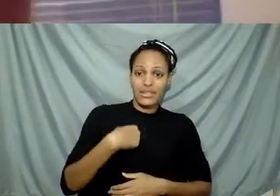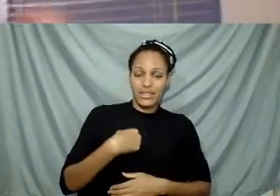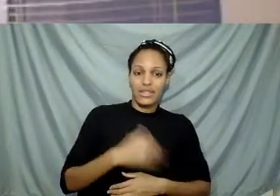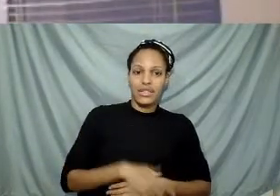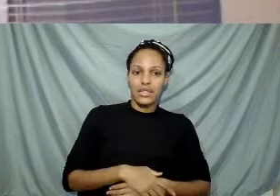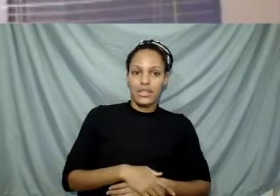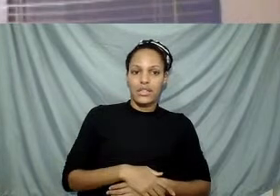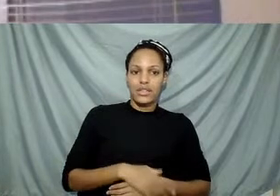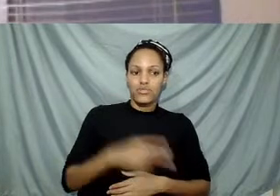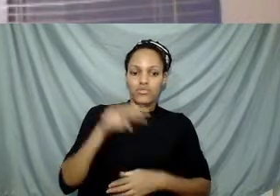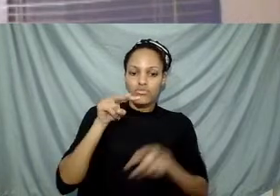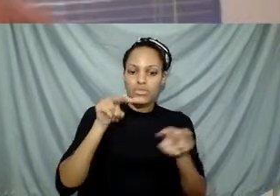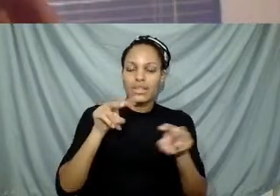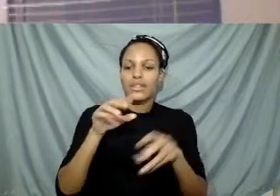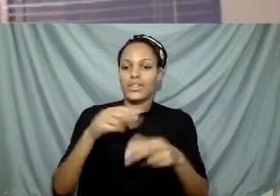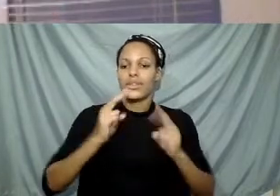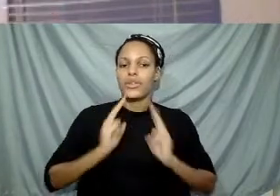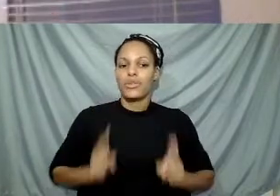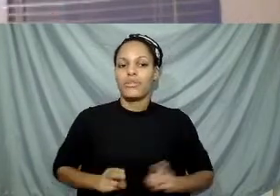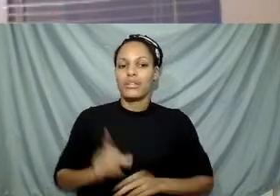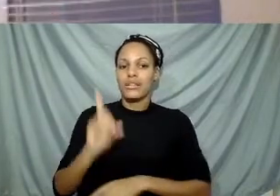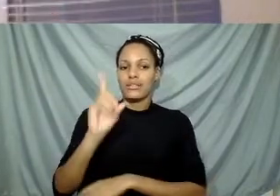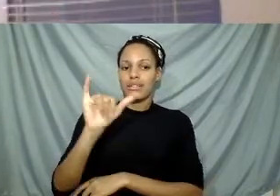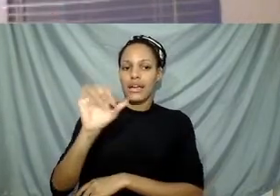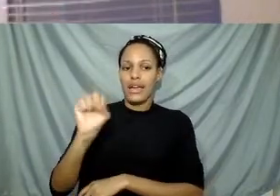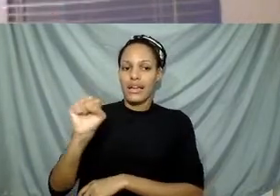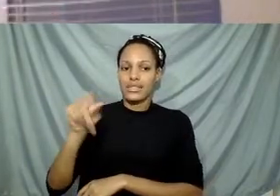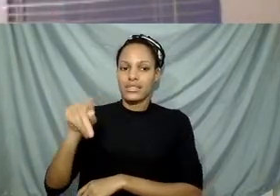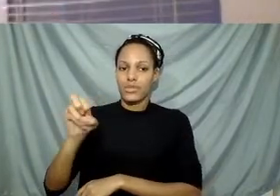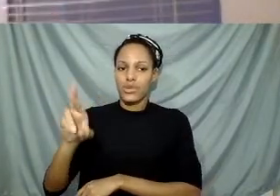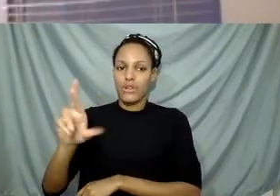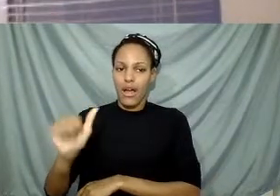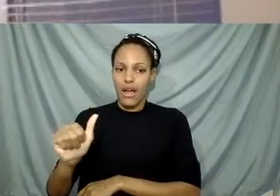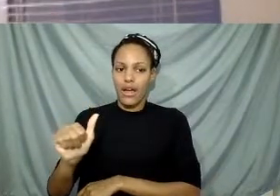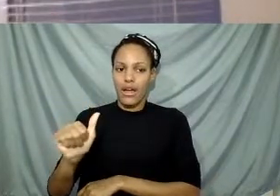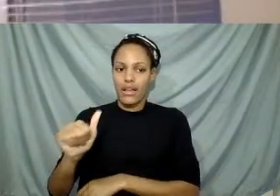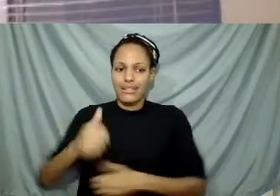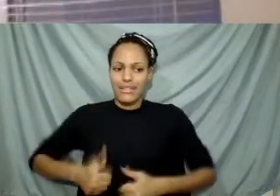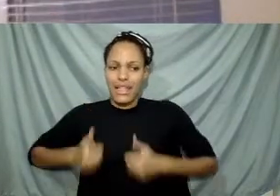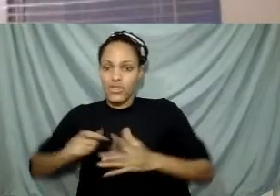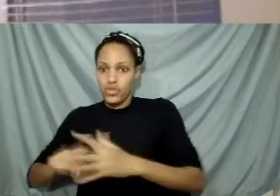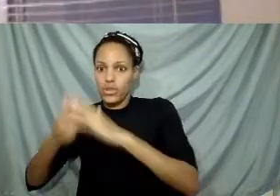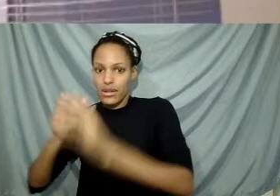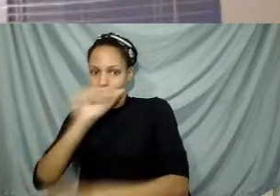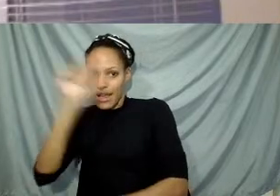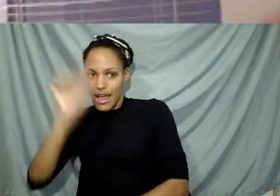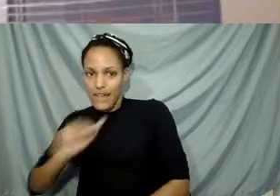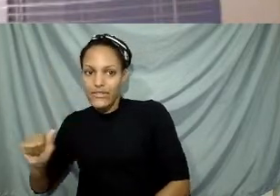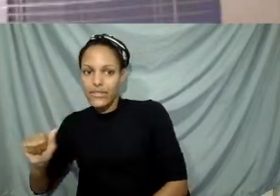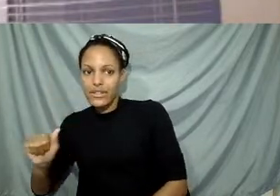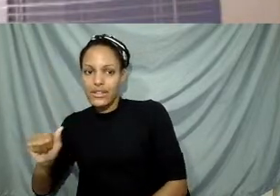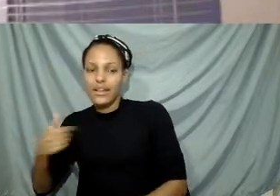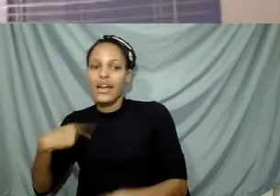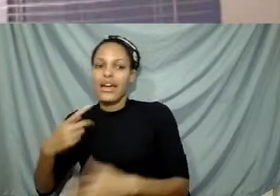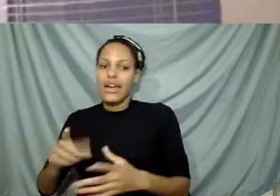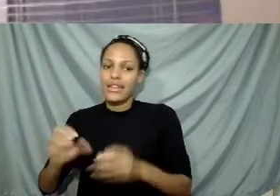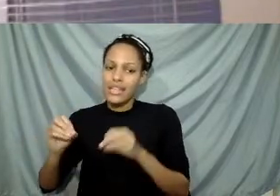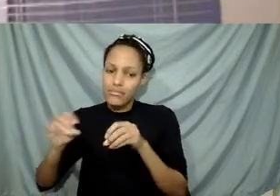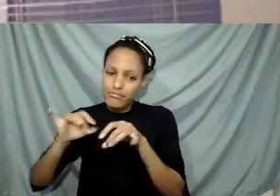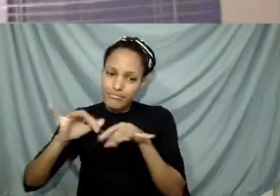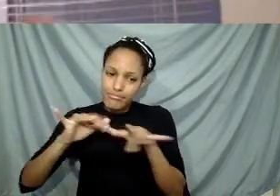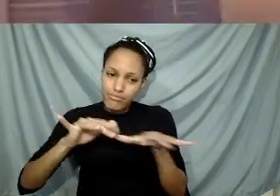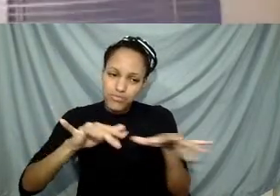human diaspora, if life began in Africa and then a human diaspora spread out from there, then the